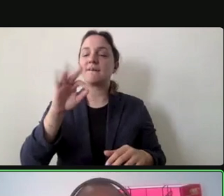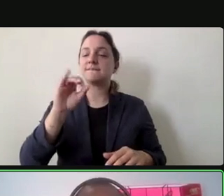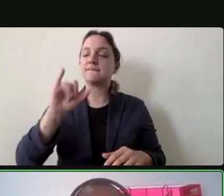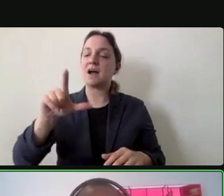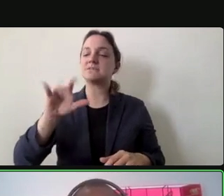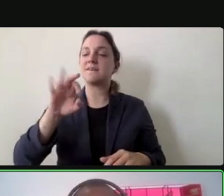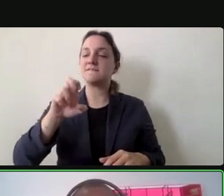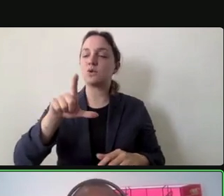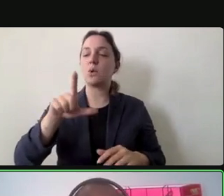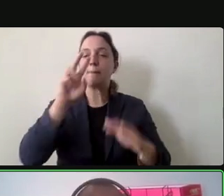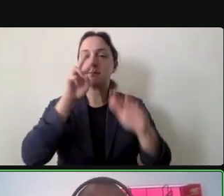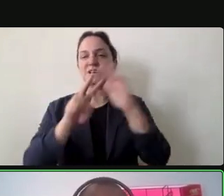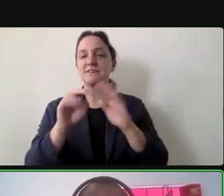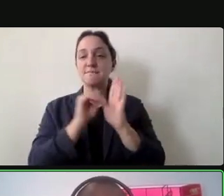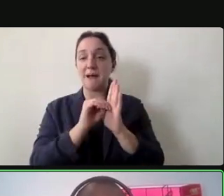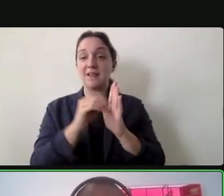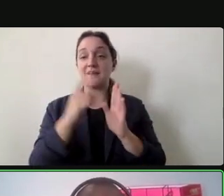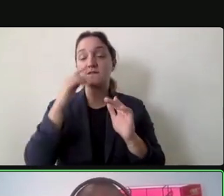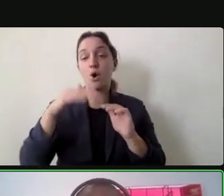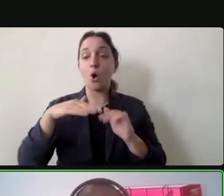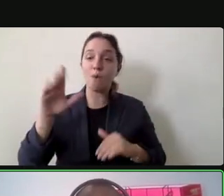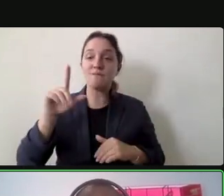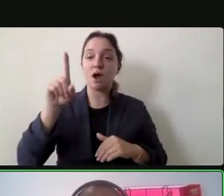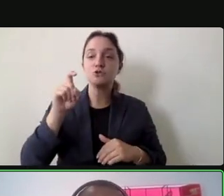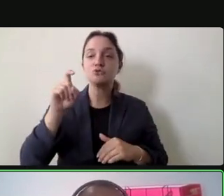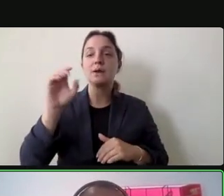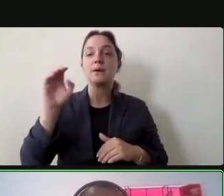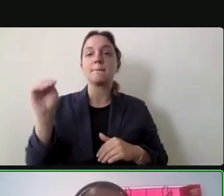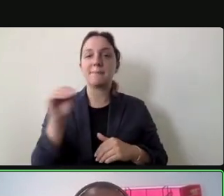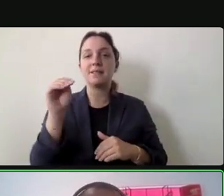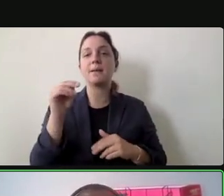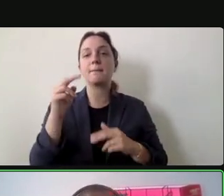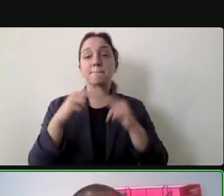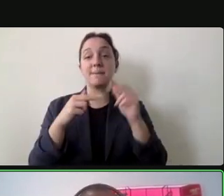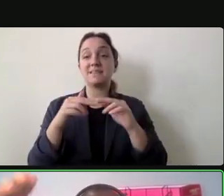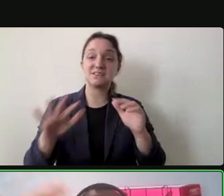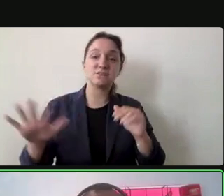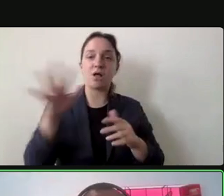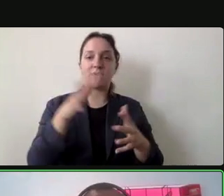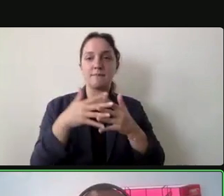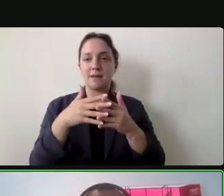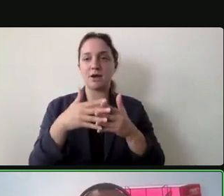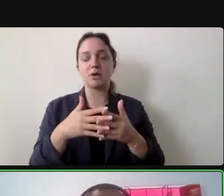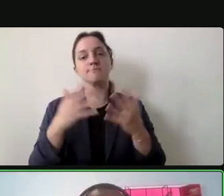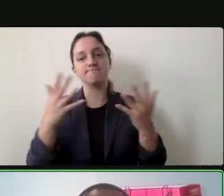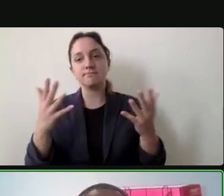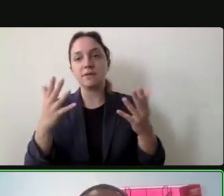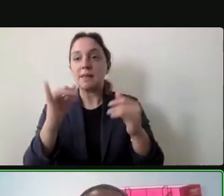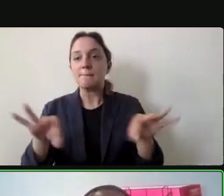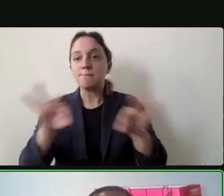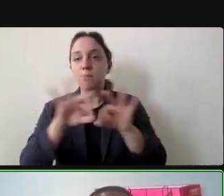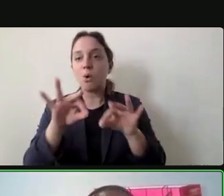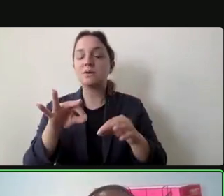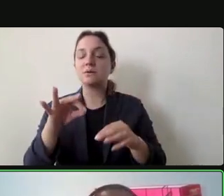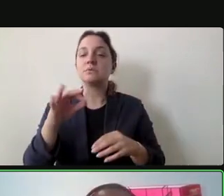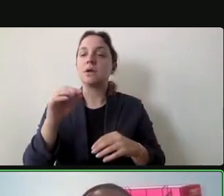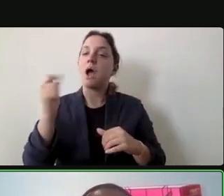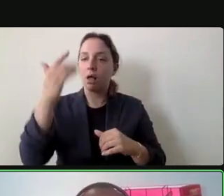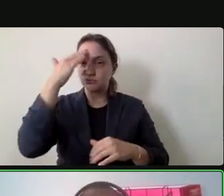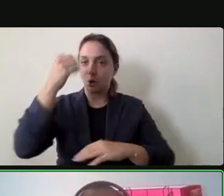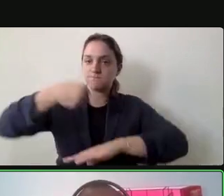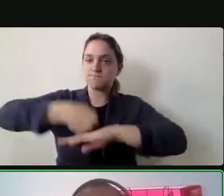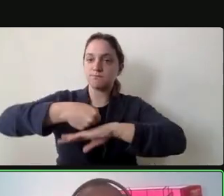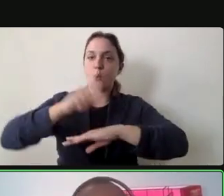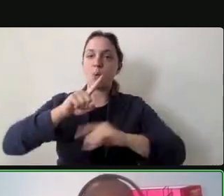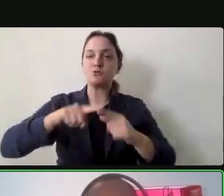modeling for over 100 million buildings across America. And we think that's really important to give everybody a baseline score to show them how